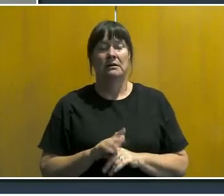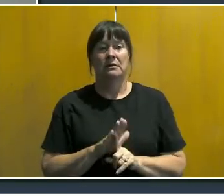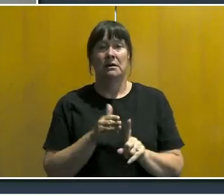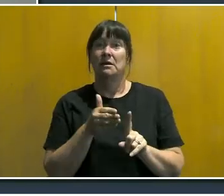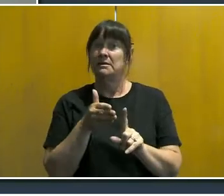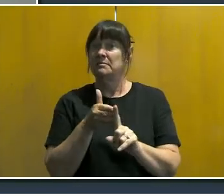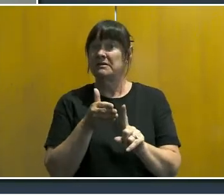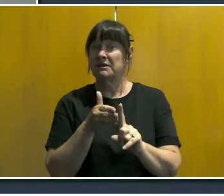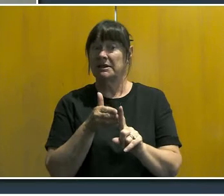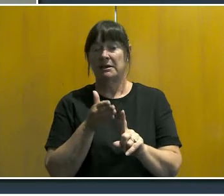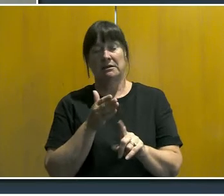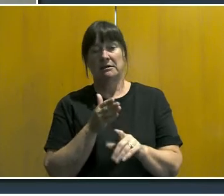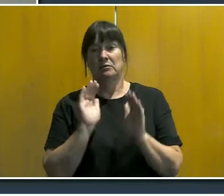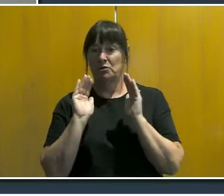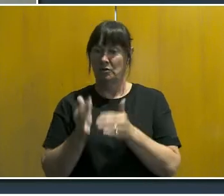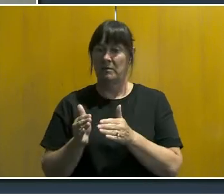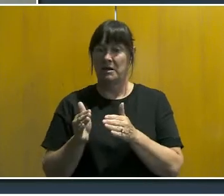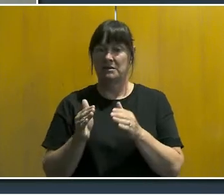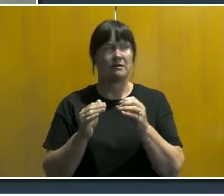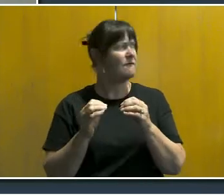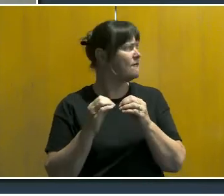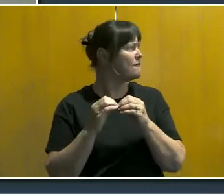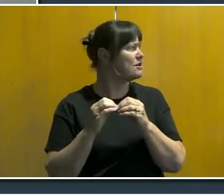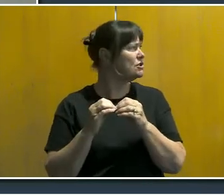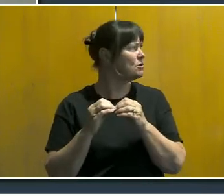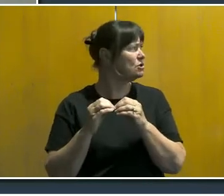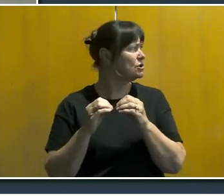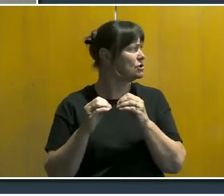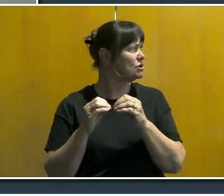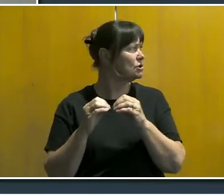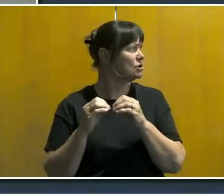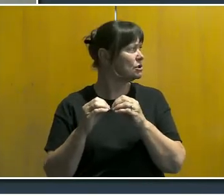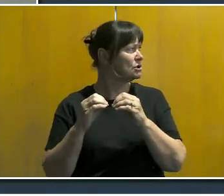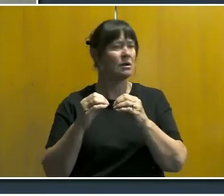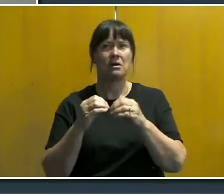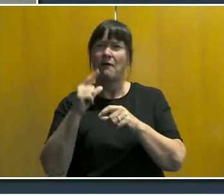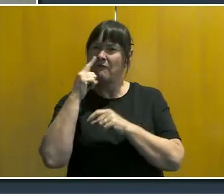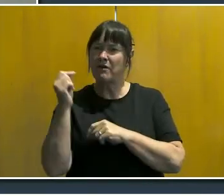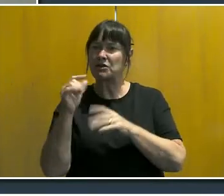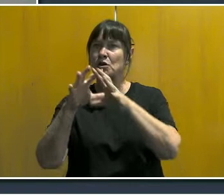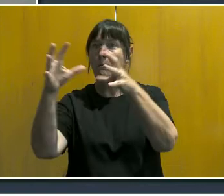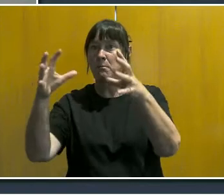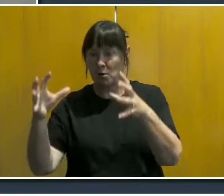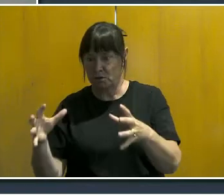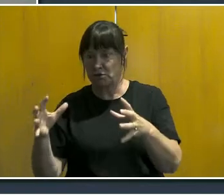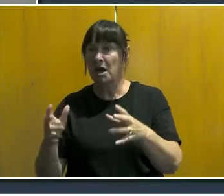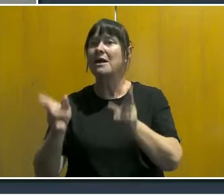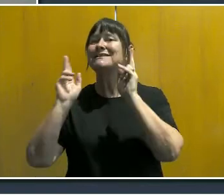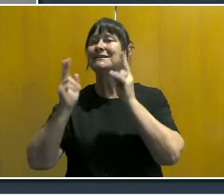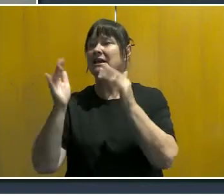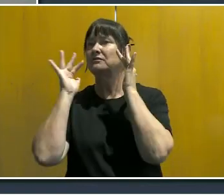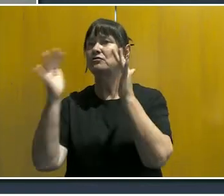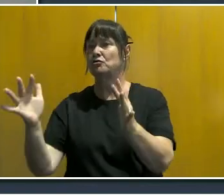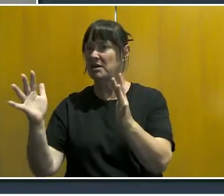Specifically, our comments refer to Friends Bush, located in Jervois Road in Jervois Town. This native forest stand has been